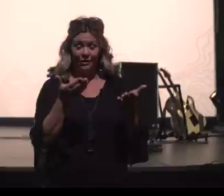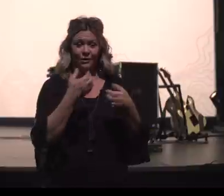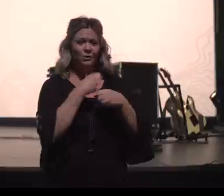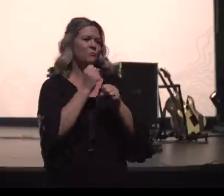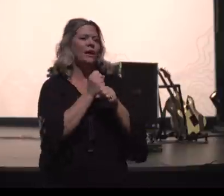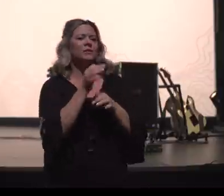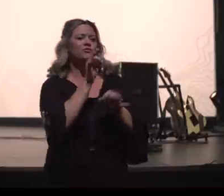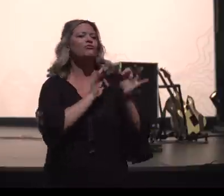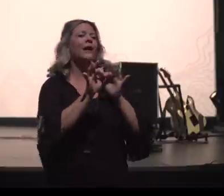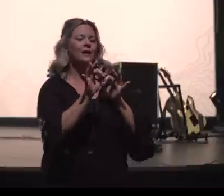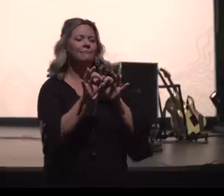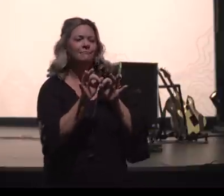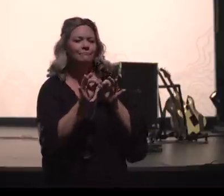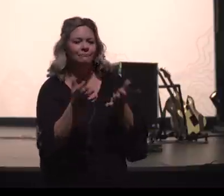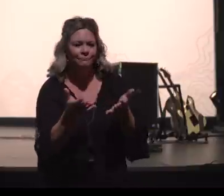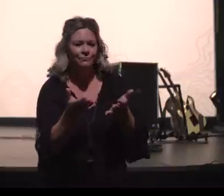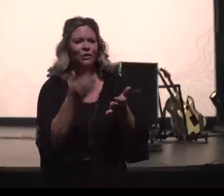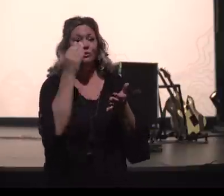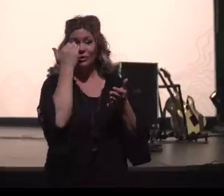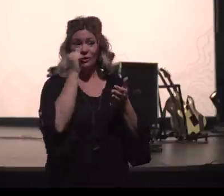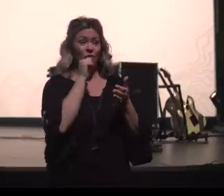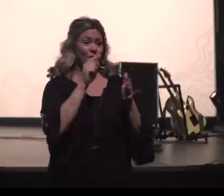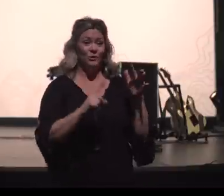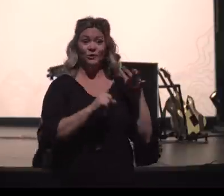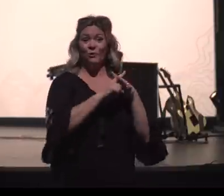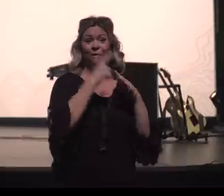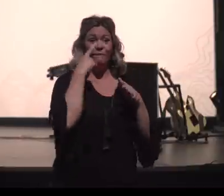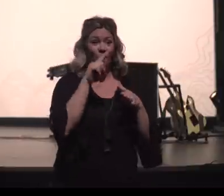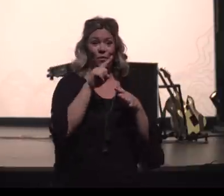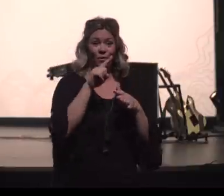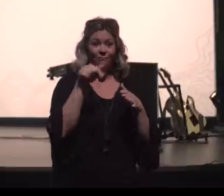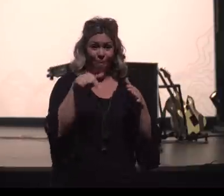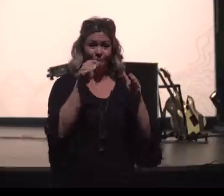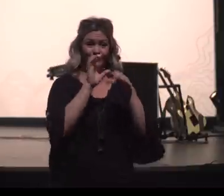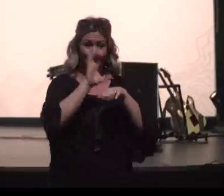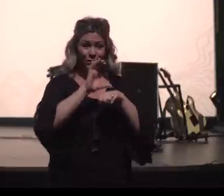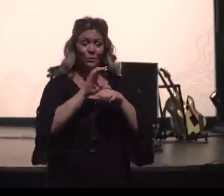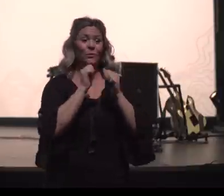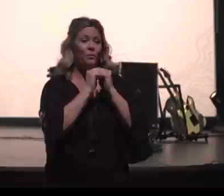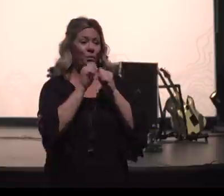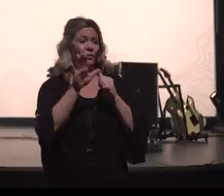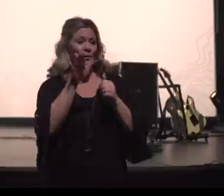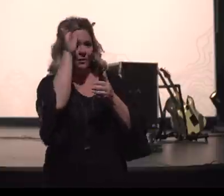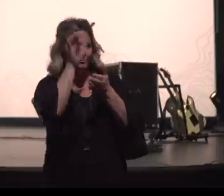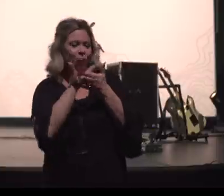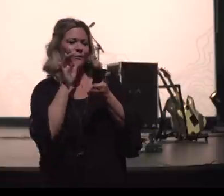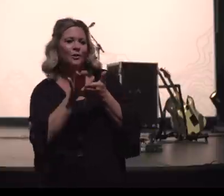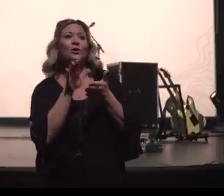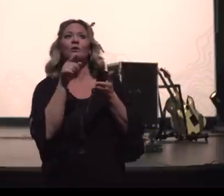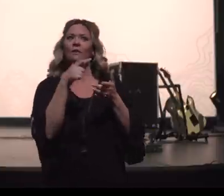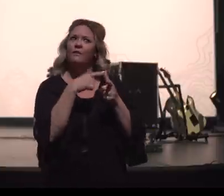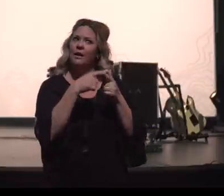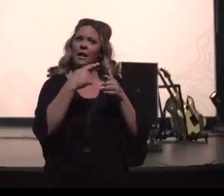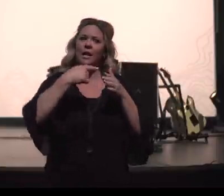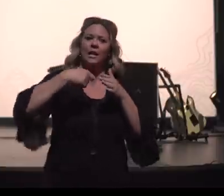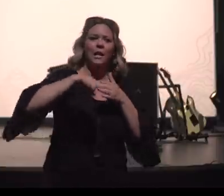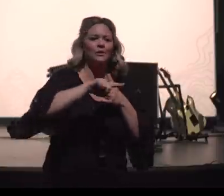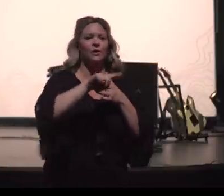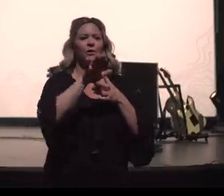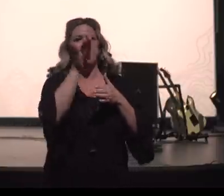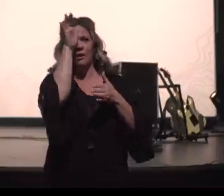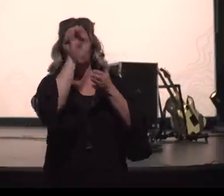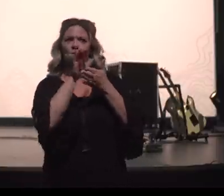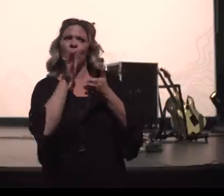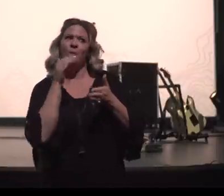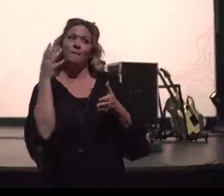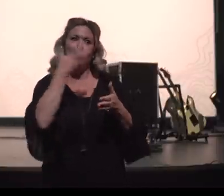made a trade-off, all right? You knew if you didn't show up to Easter services that with your spouse, you were gonna pay for it for the whole next week. So you just made a